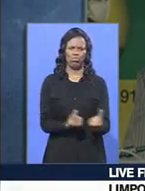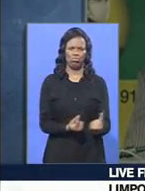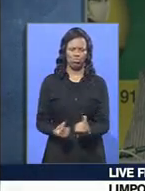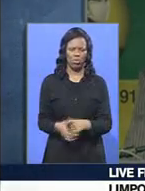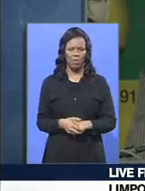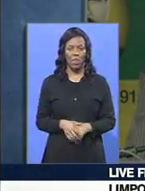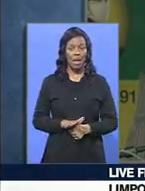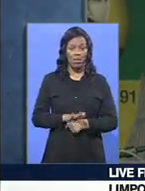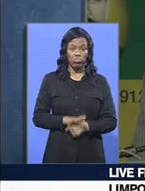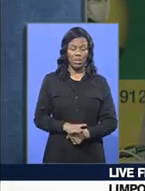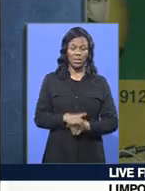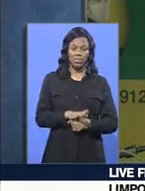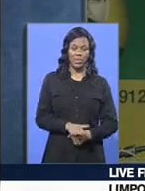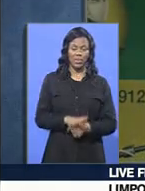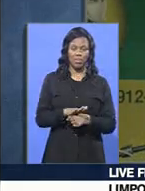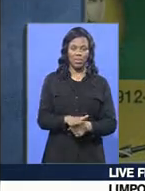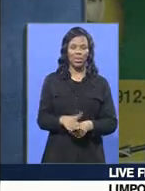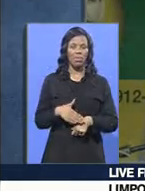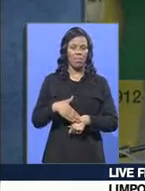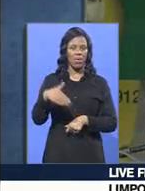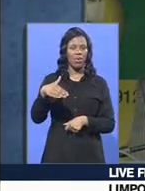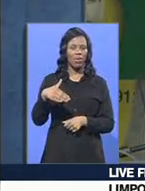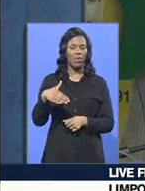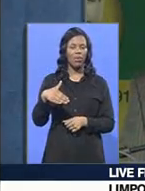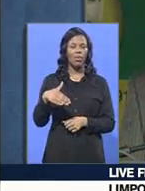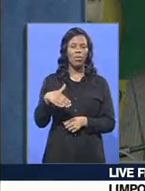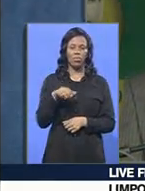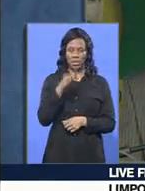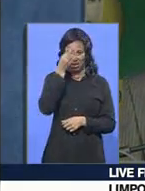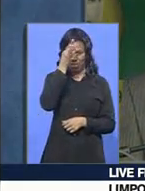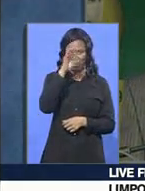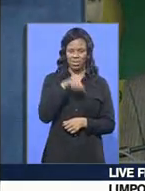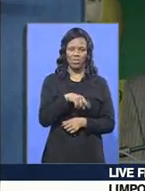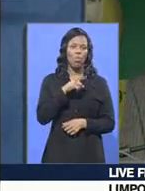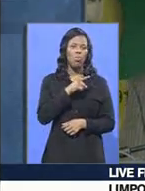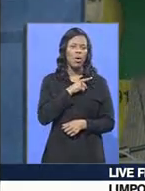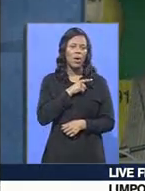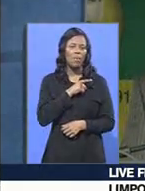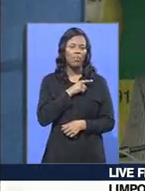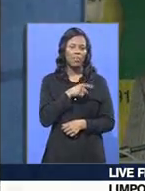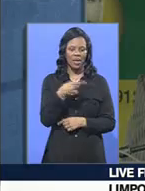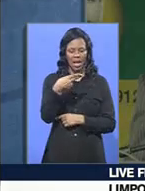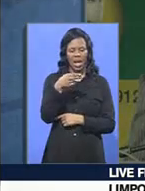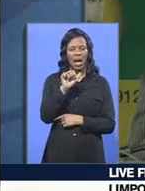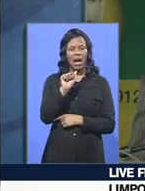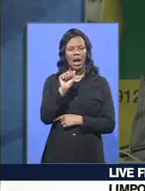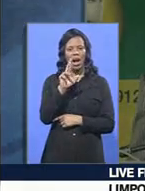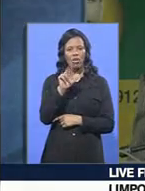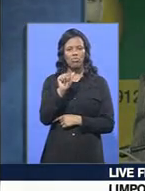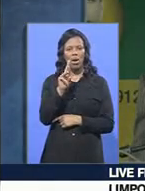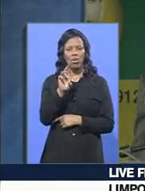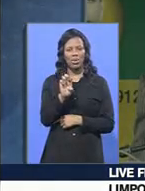More pressure was put on the regime by the adoption of the Harare Declaration.